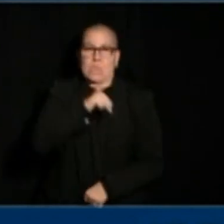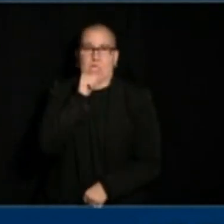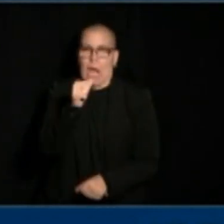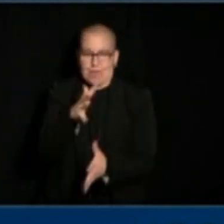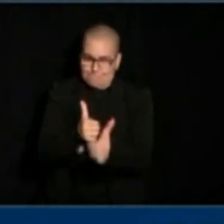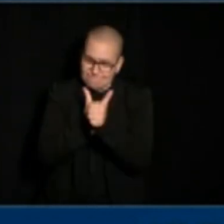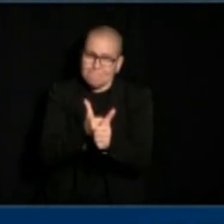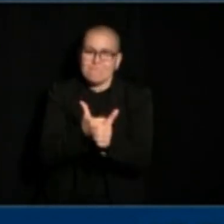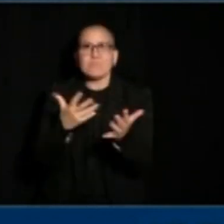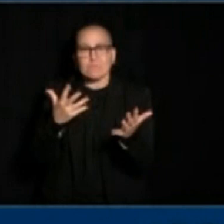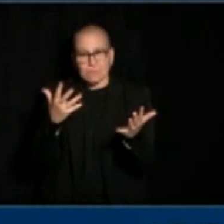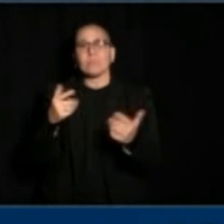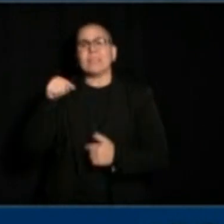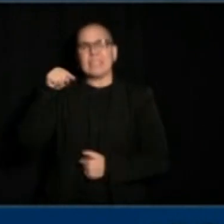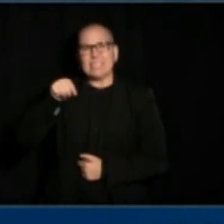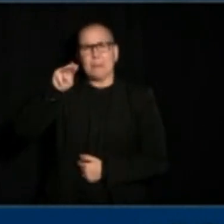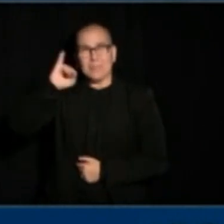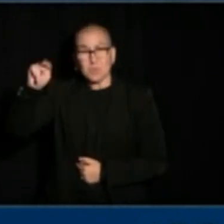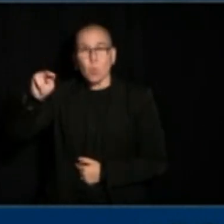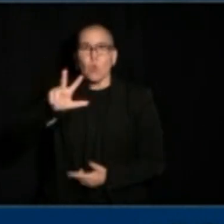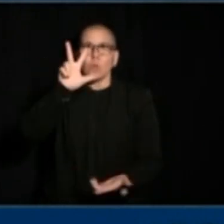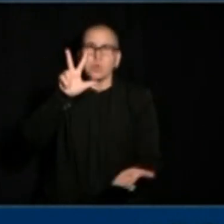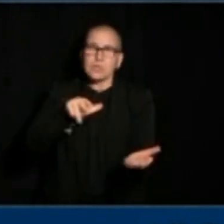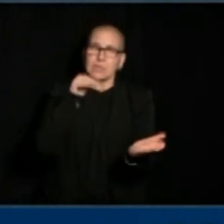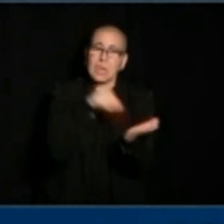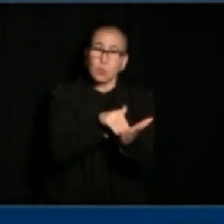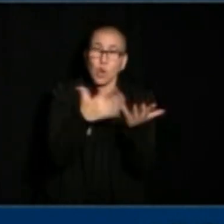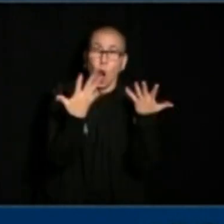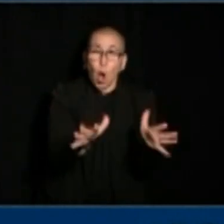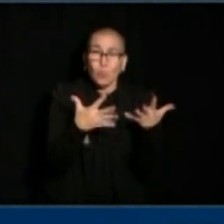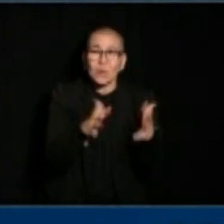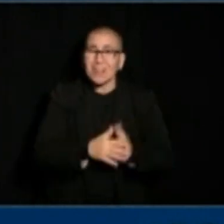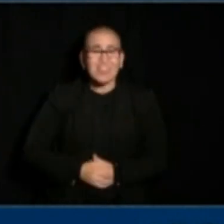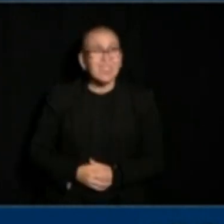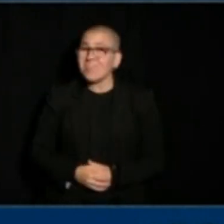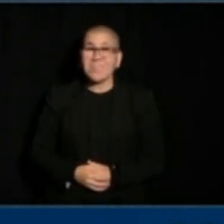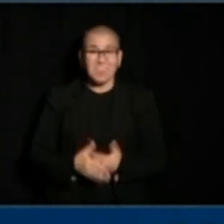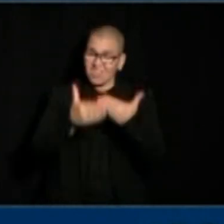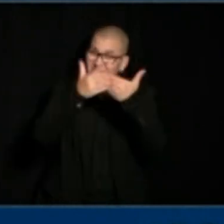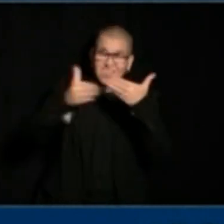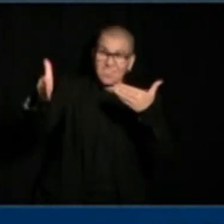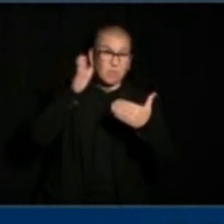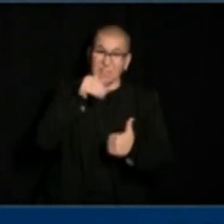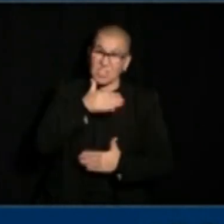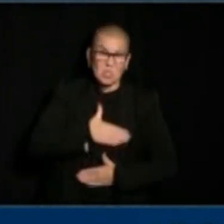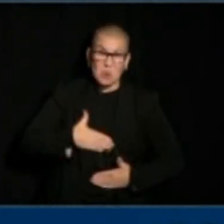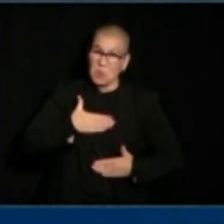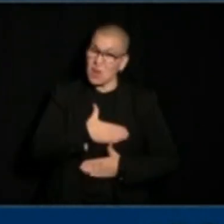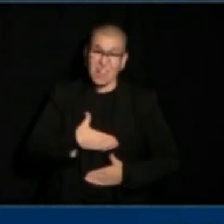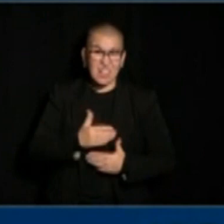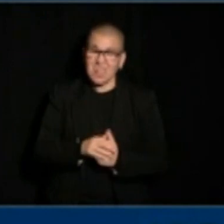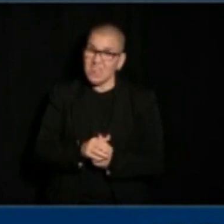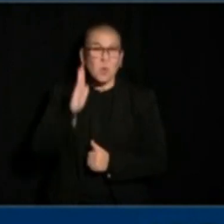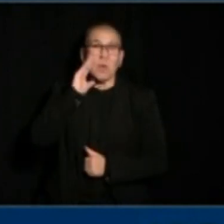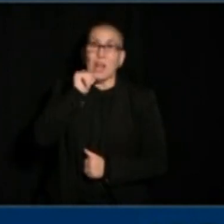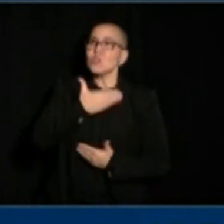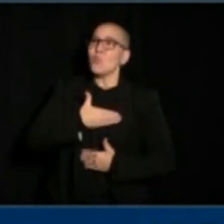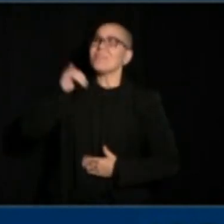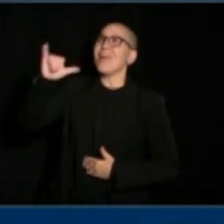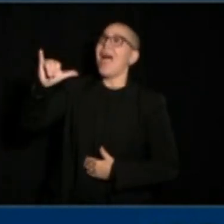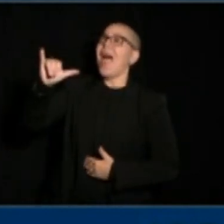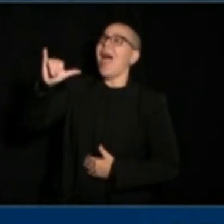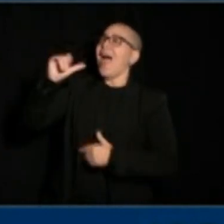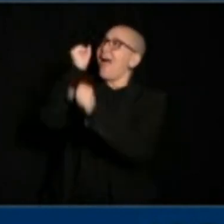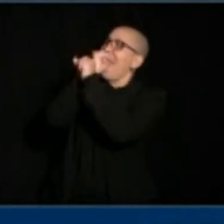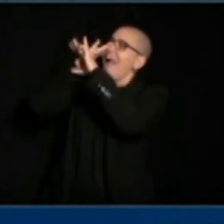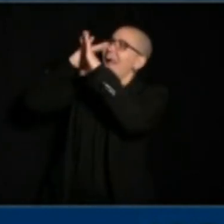like the 3,000 plus already who won't enjoy that Twins game. So we've got the chance. What's always pulled us through this is our